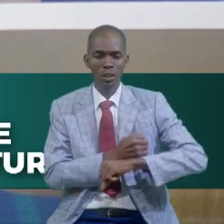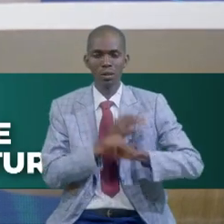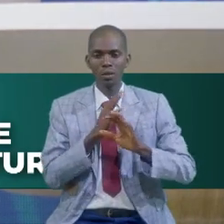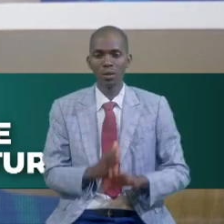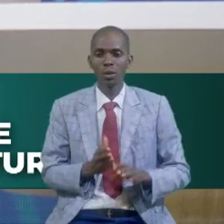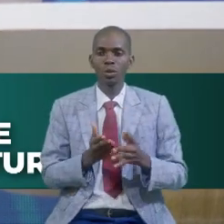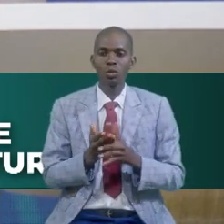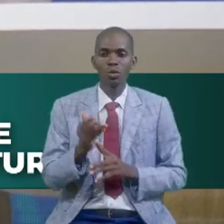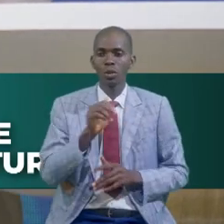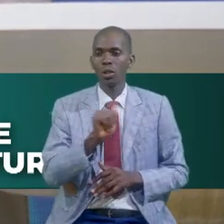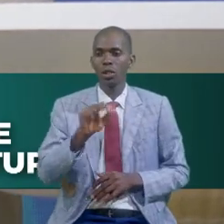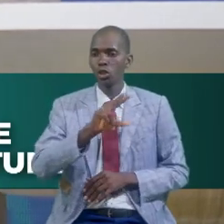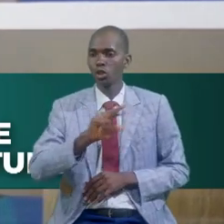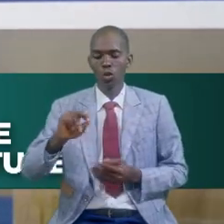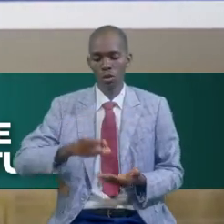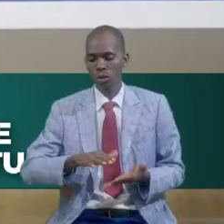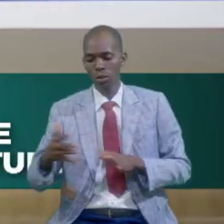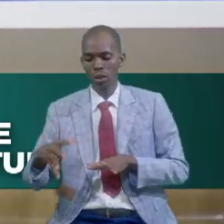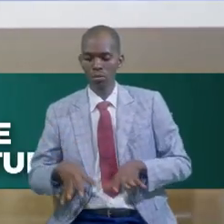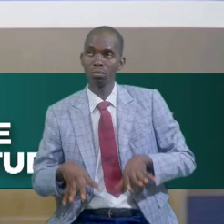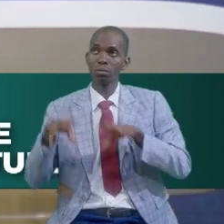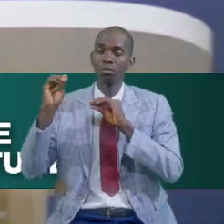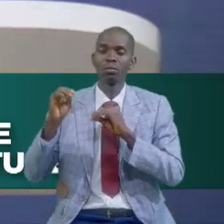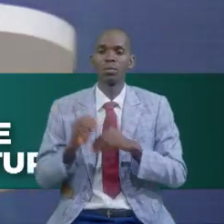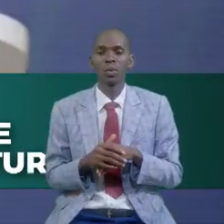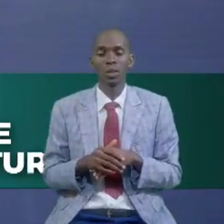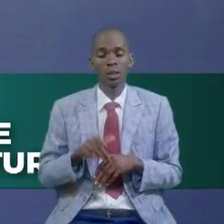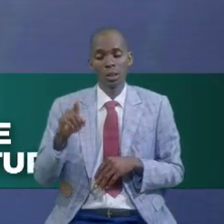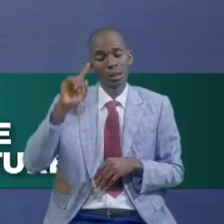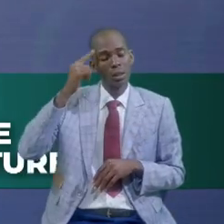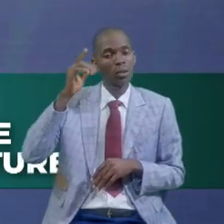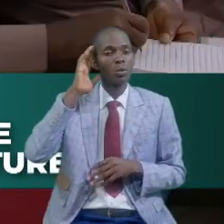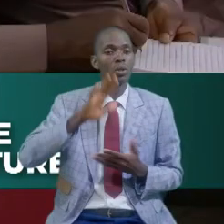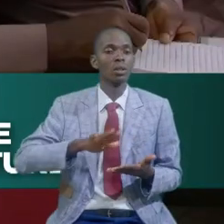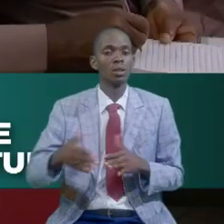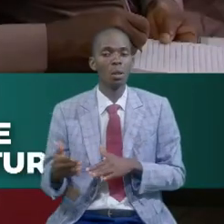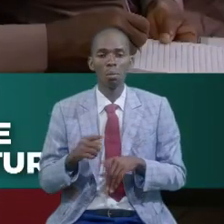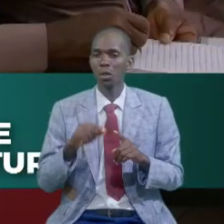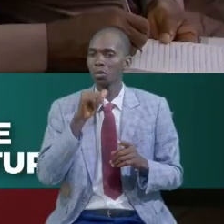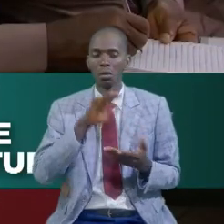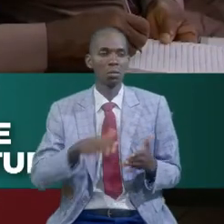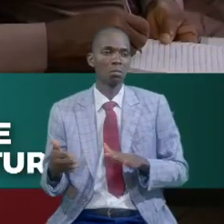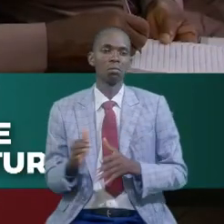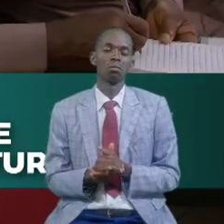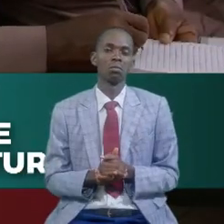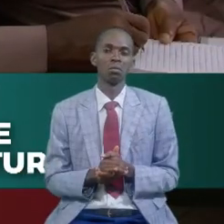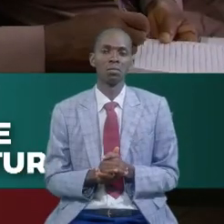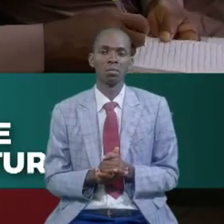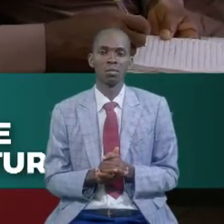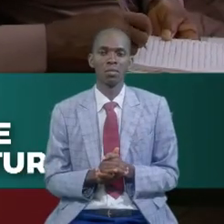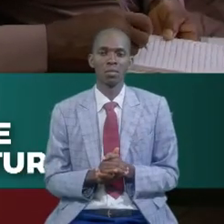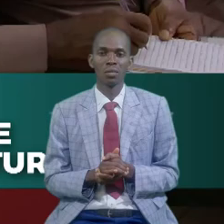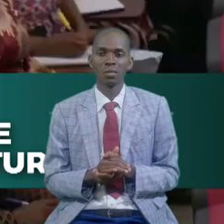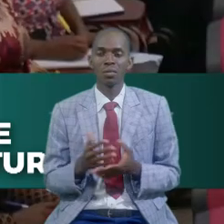death departure. He thought he would die. He didn't die. I want an amen.